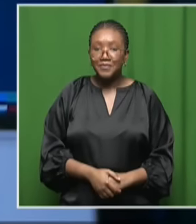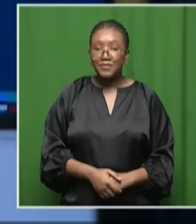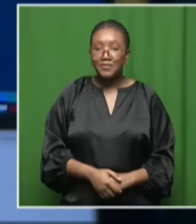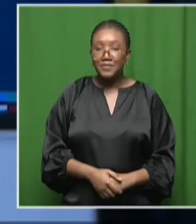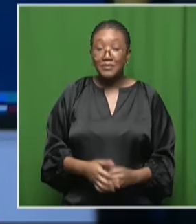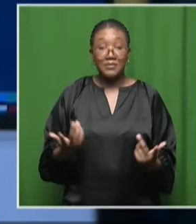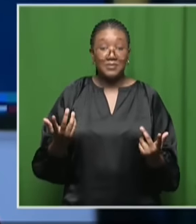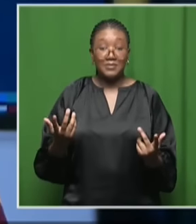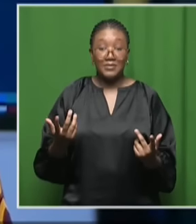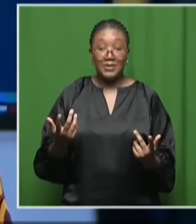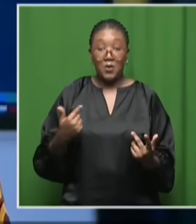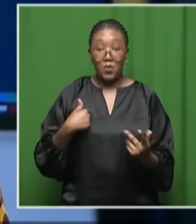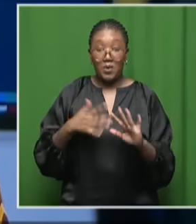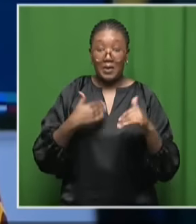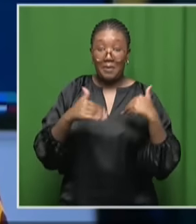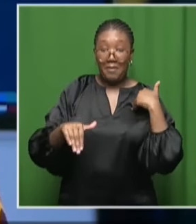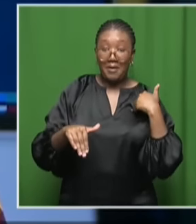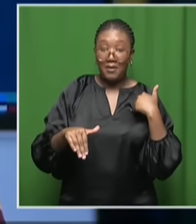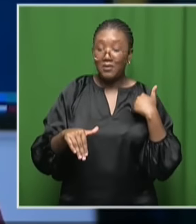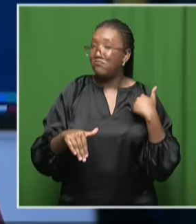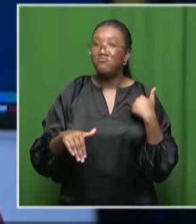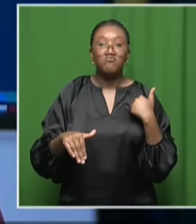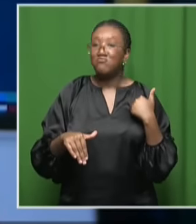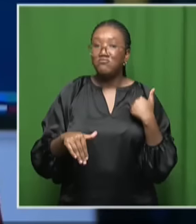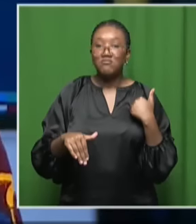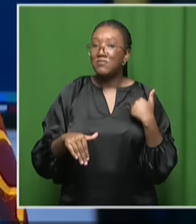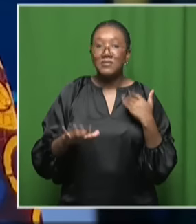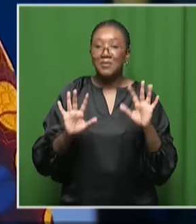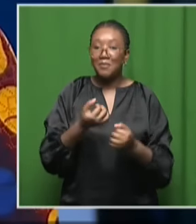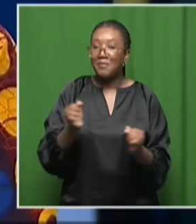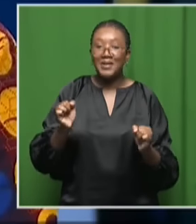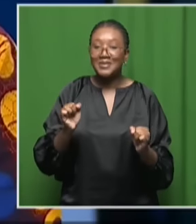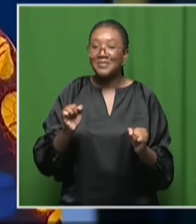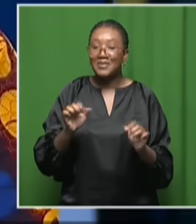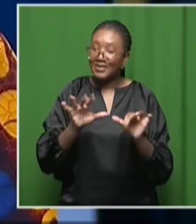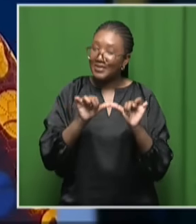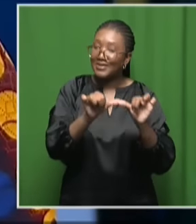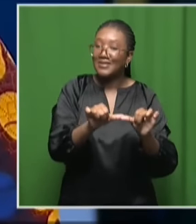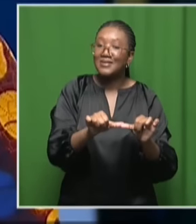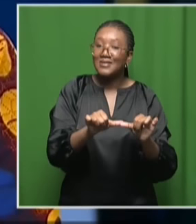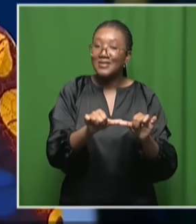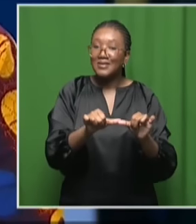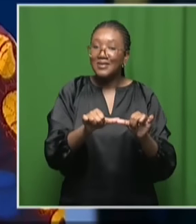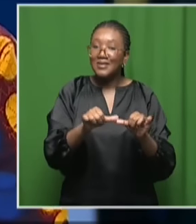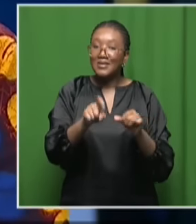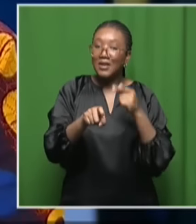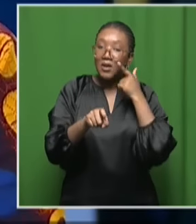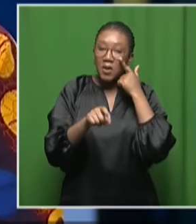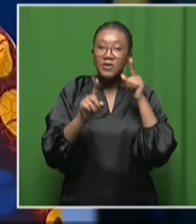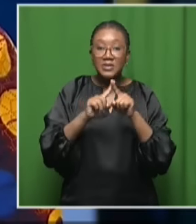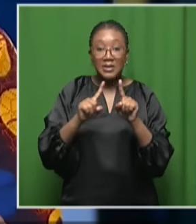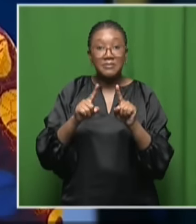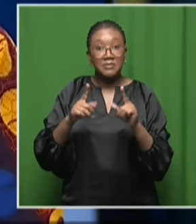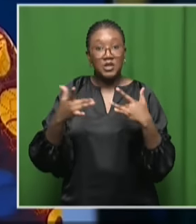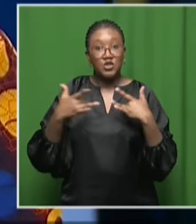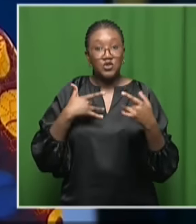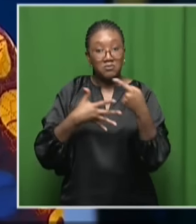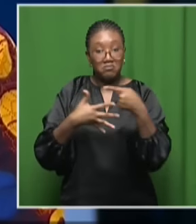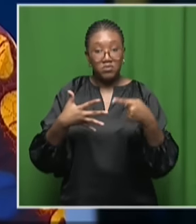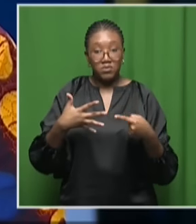will it go back on the commitments that it made on the finance track? And some of those issues are included, many of those issues